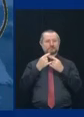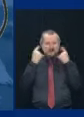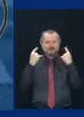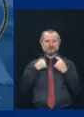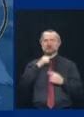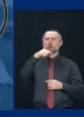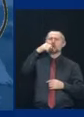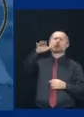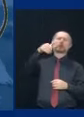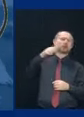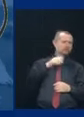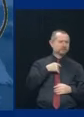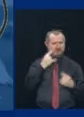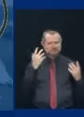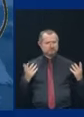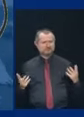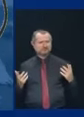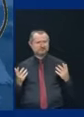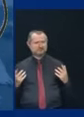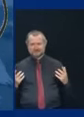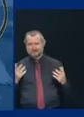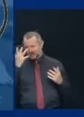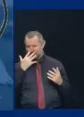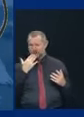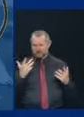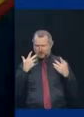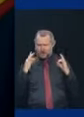turkey. How good looking is this mask, right? You ready?